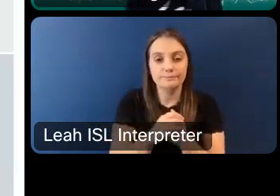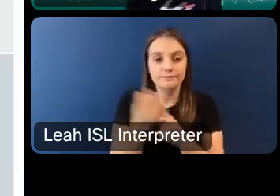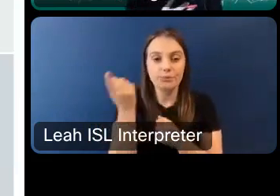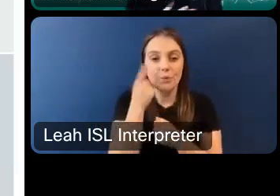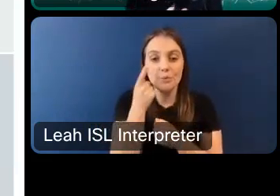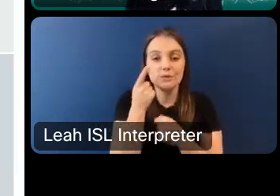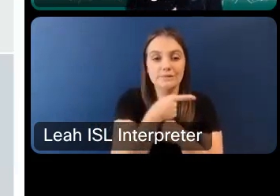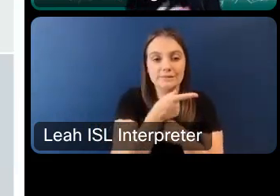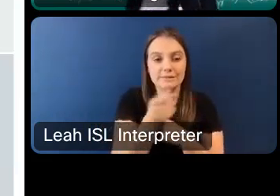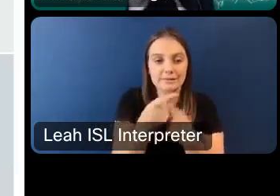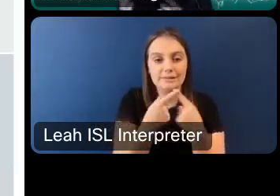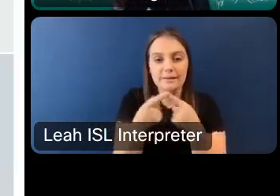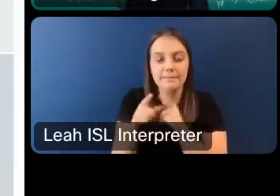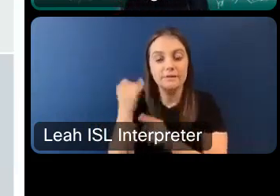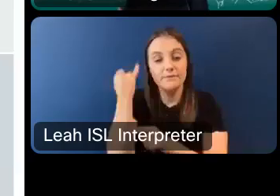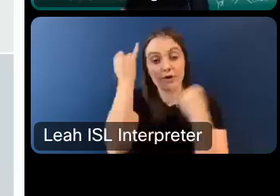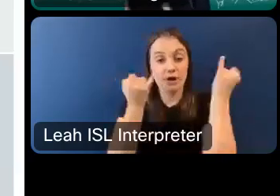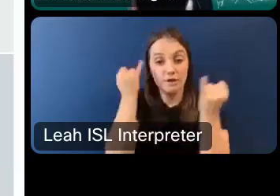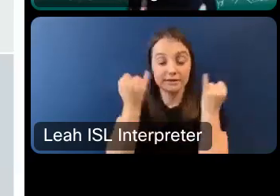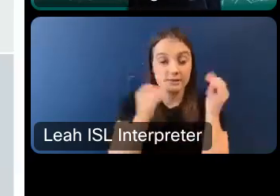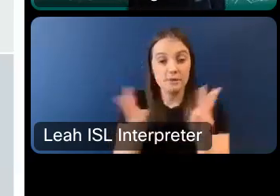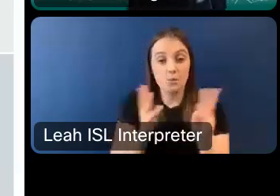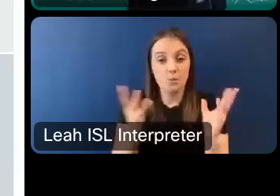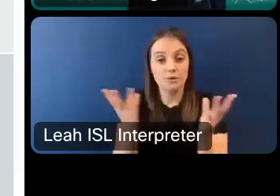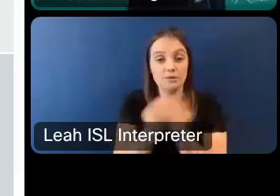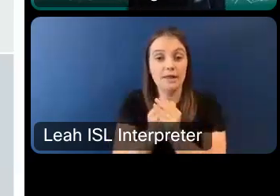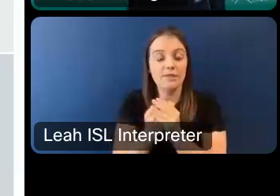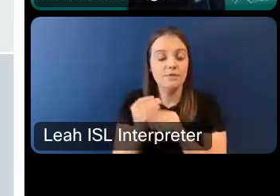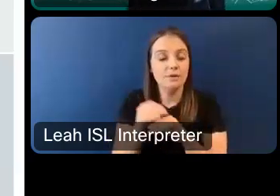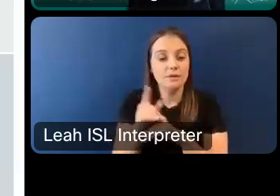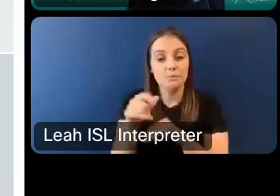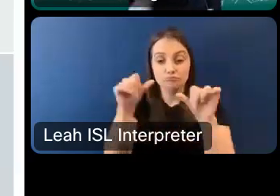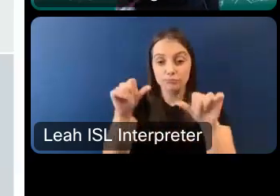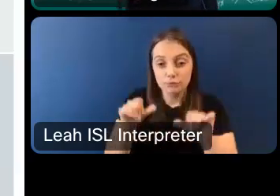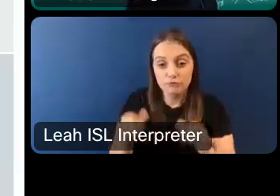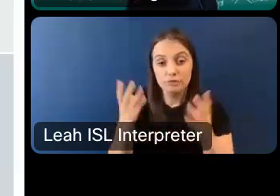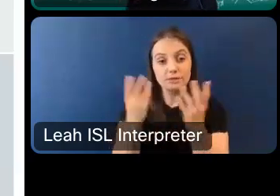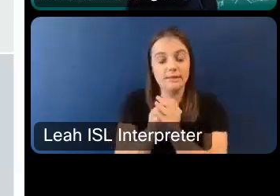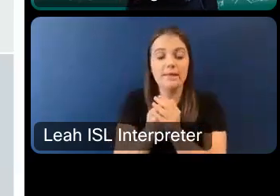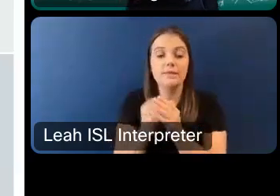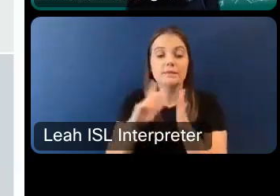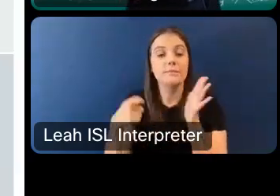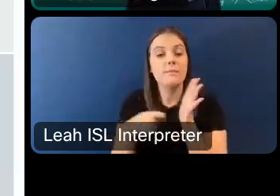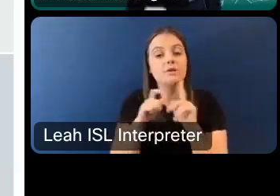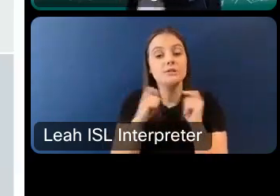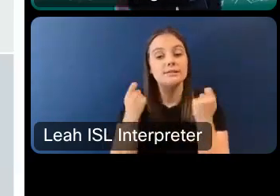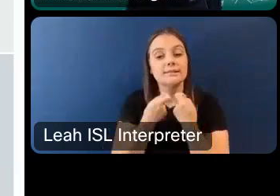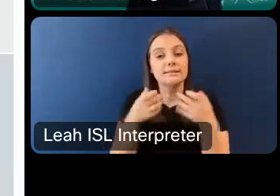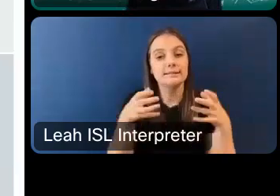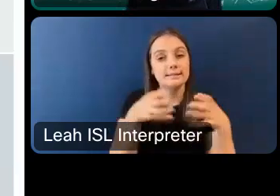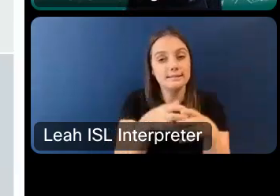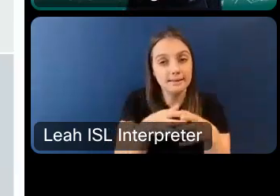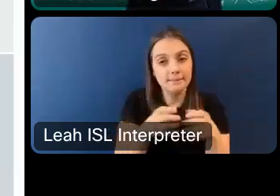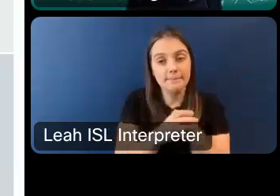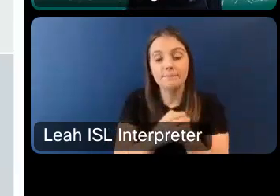different concepts that we worked on together, that we agreed on together as part of the project team and as part of with